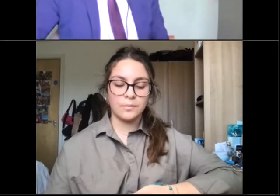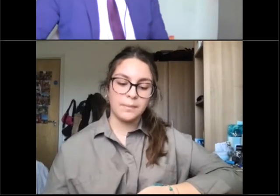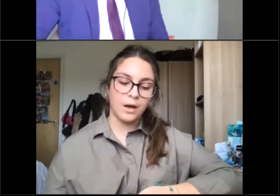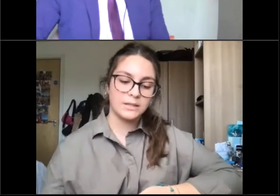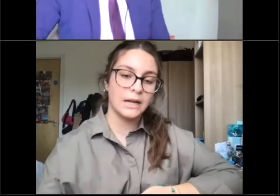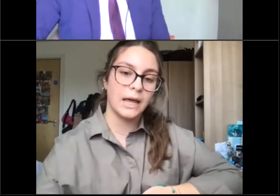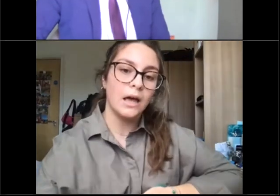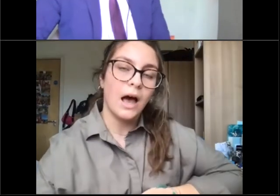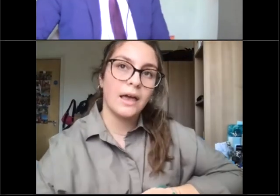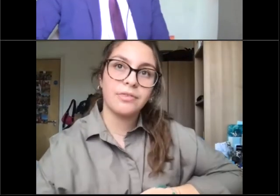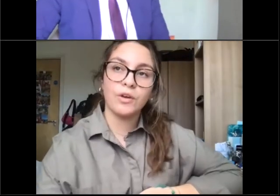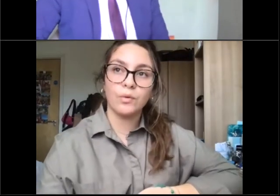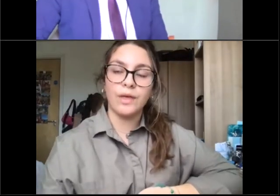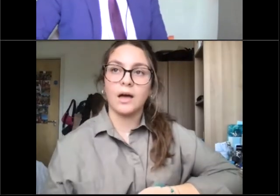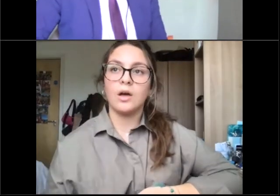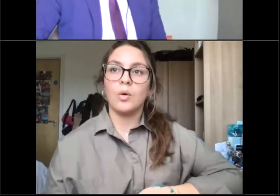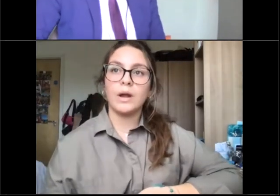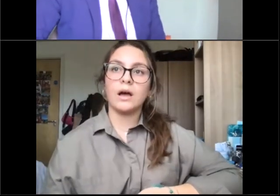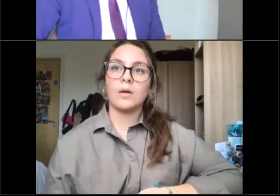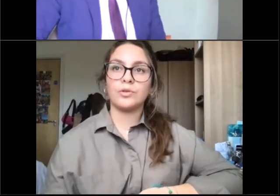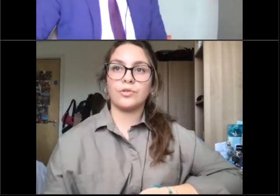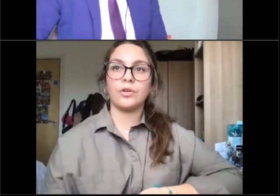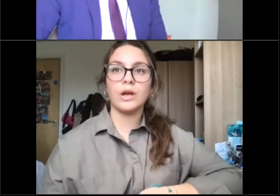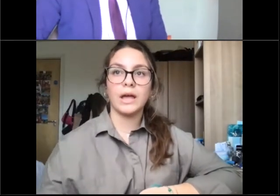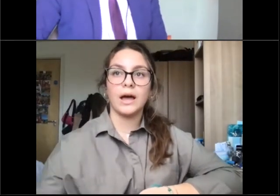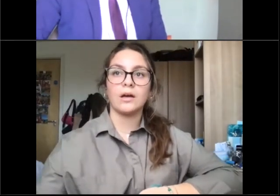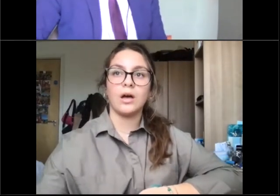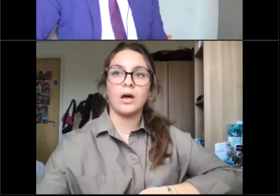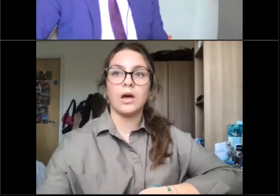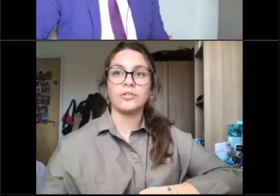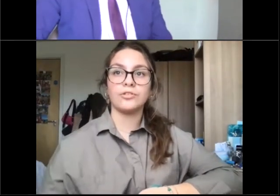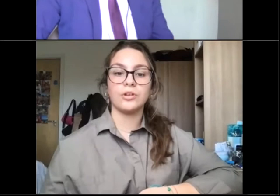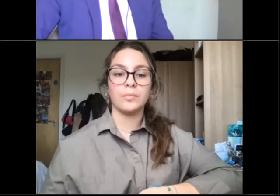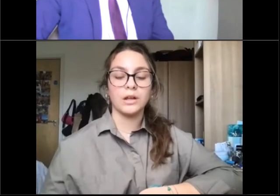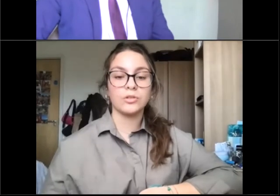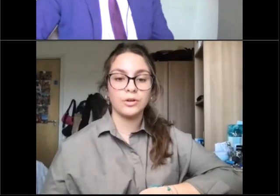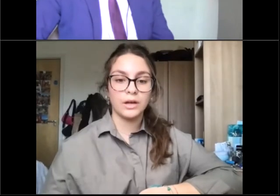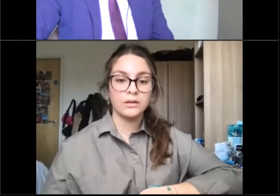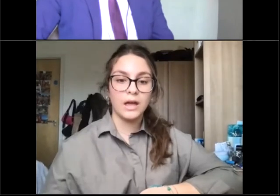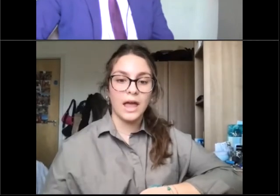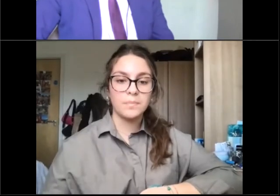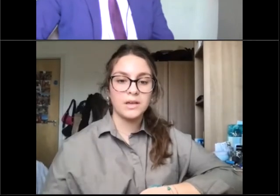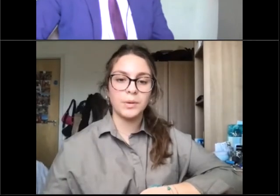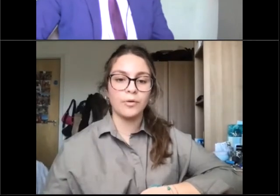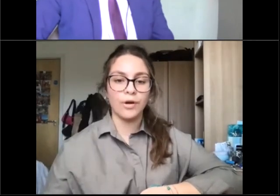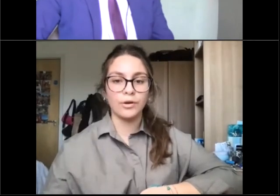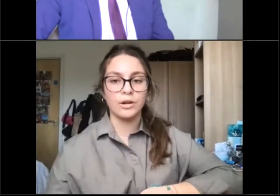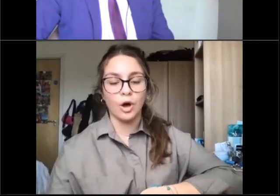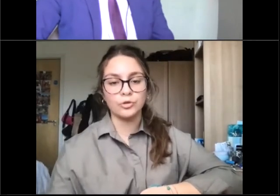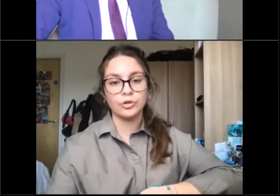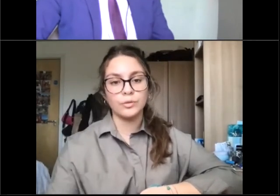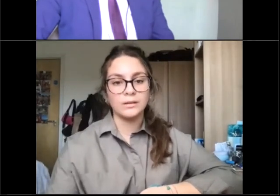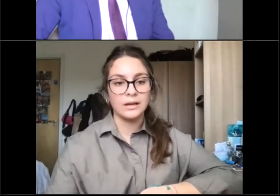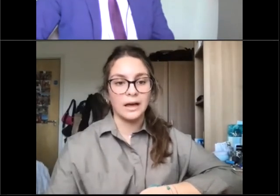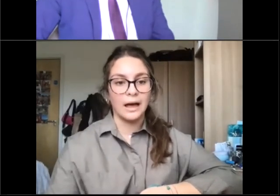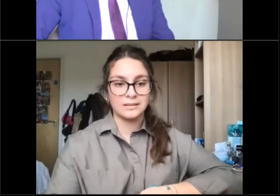exclusions for me personally, I feel that when it comes to looking at a student being excluded, APs and people referral units